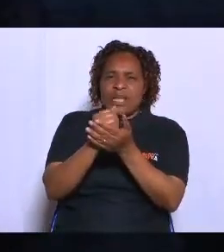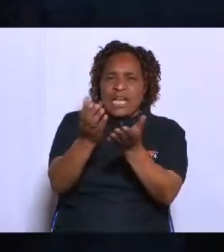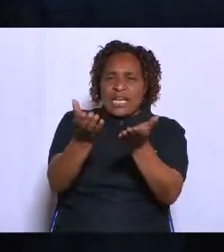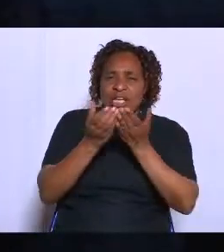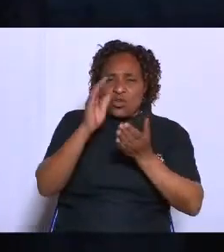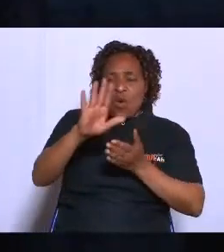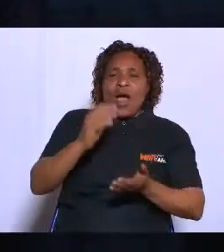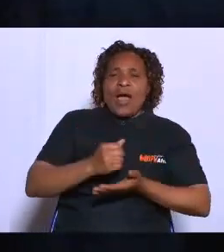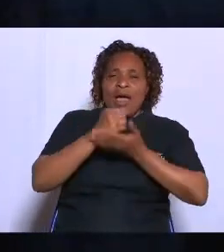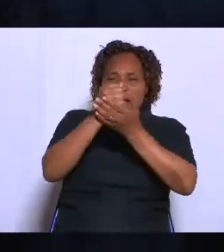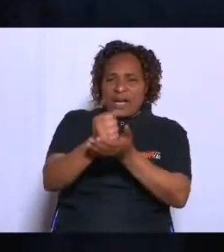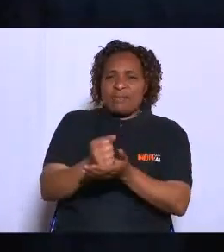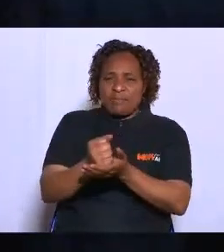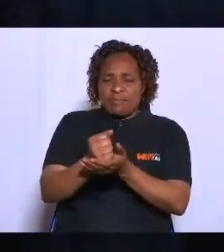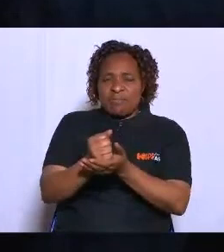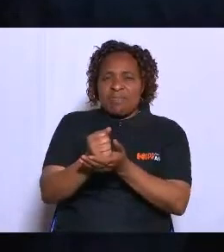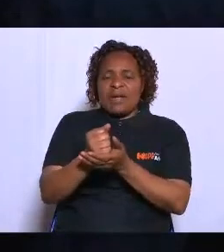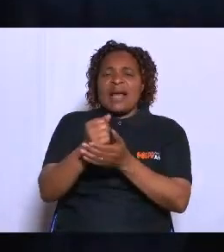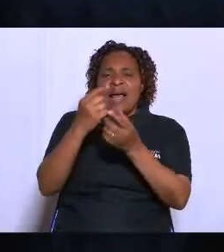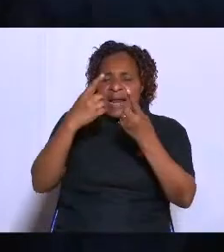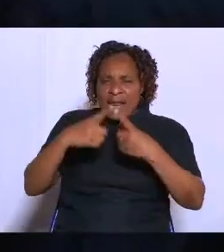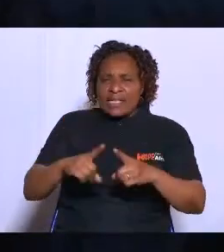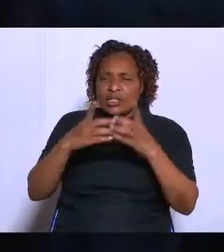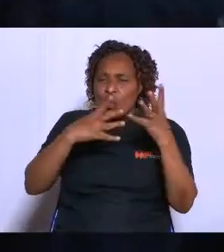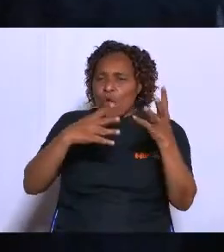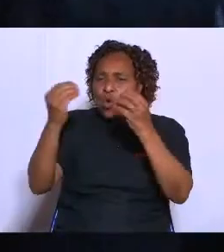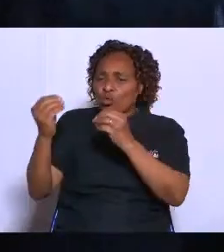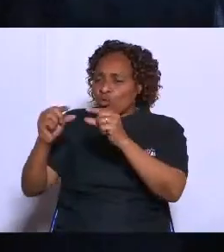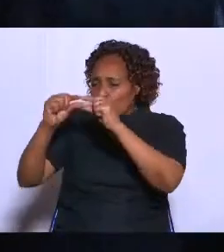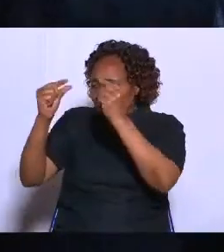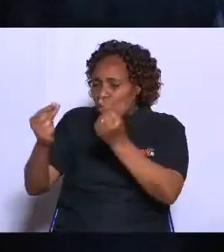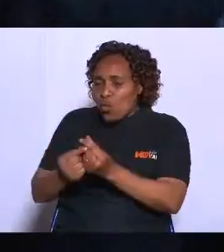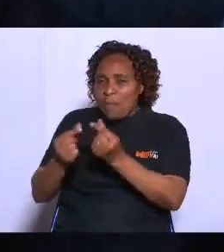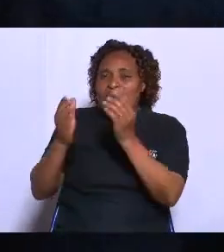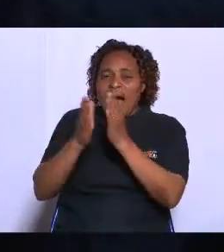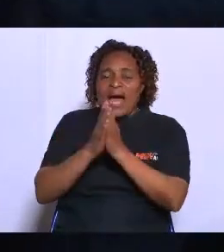I'm into the group and pray with as many names